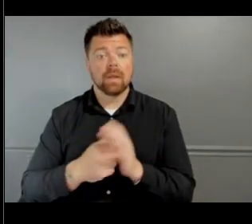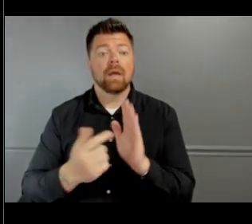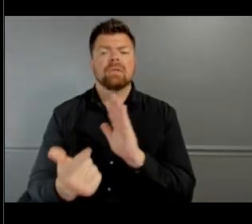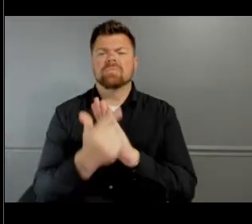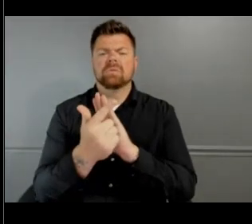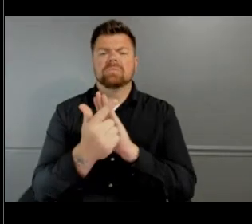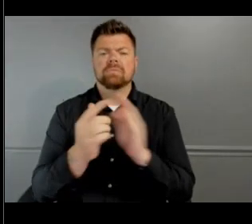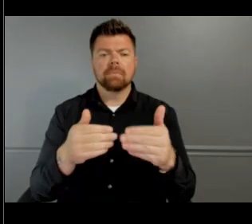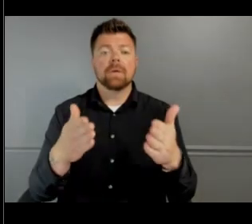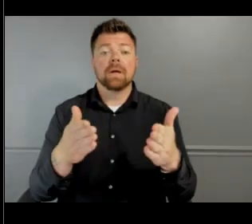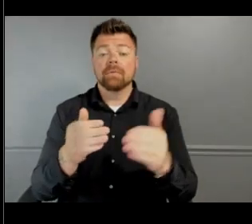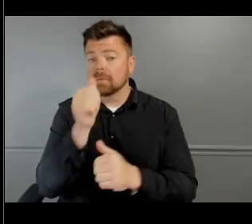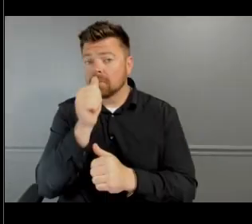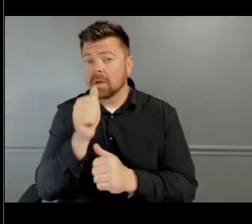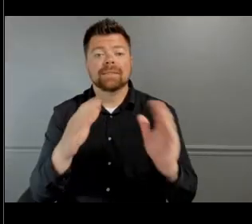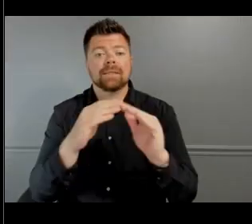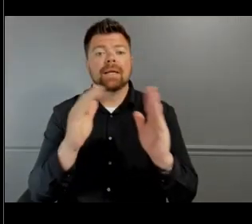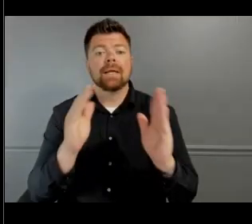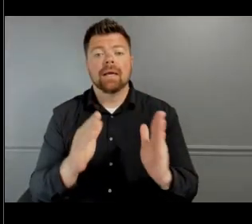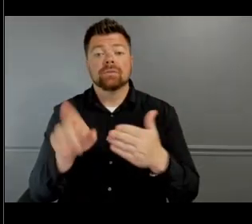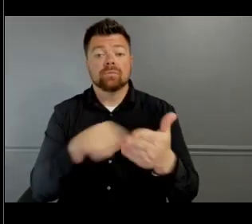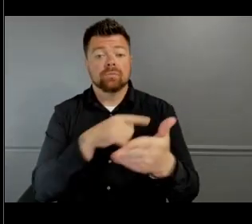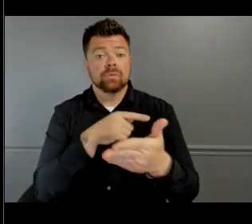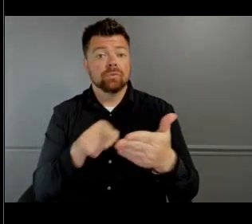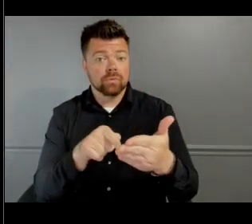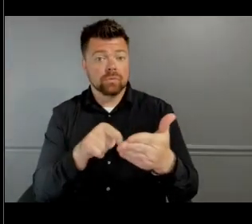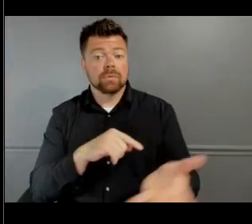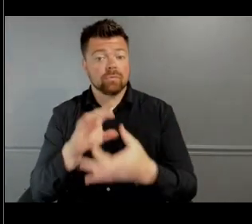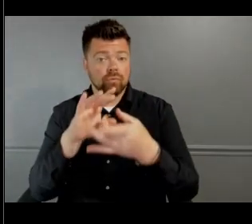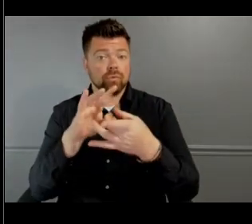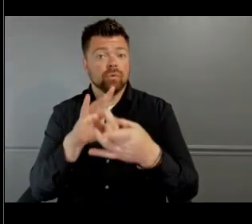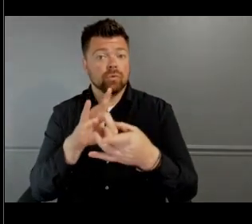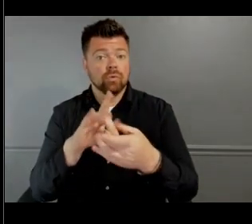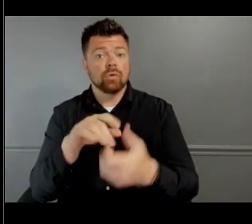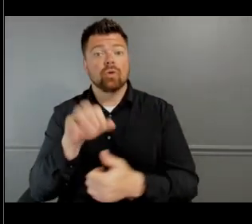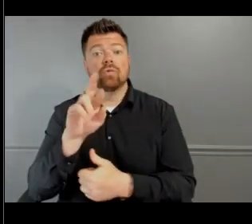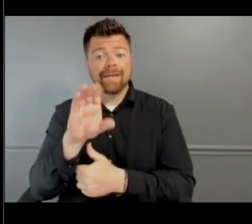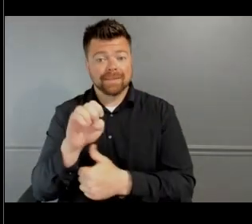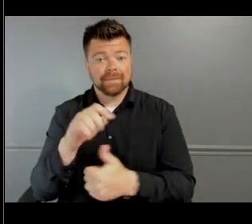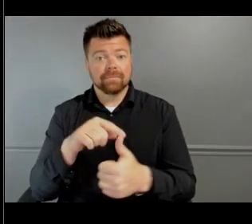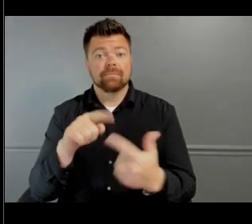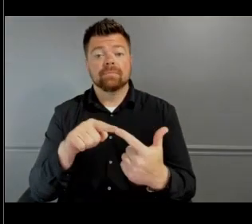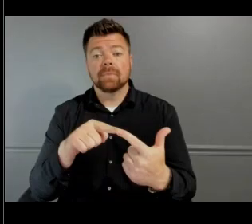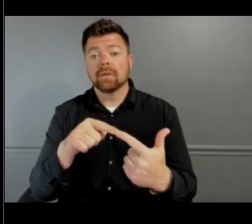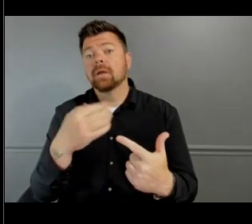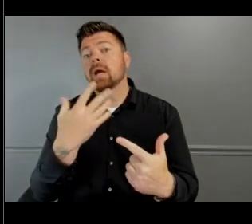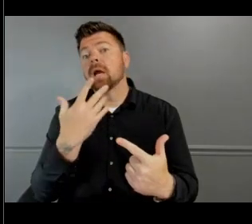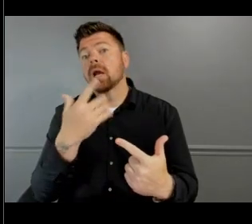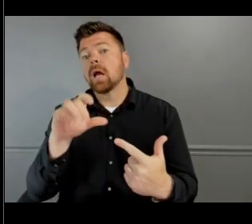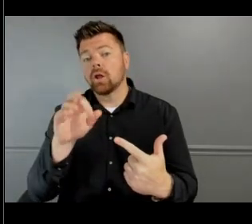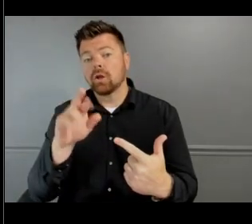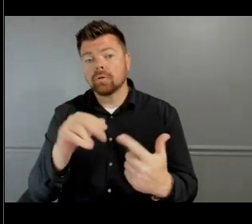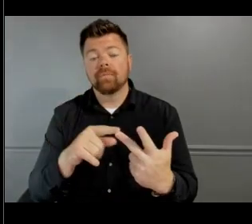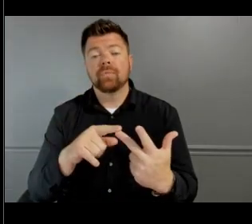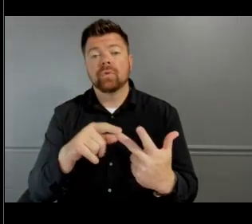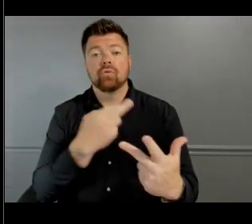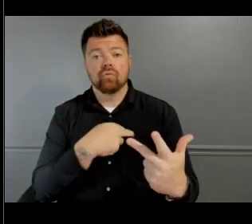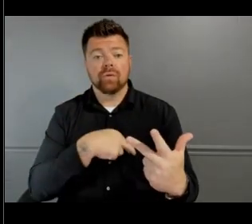public and private housing discrimination based on race, color,